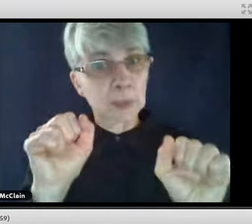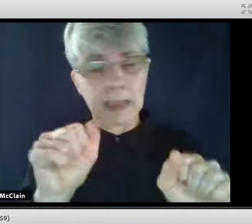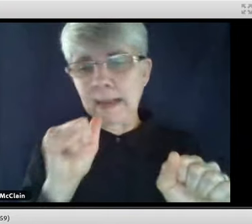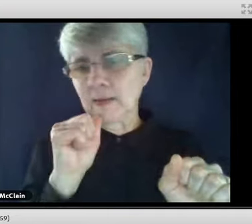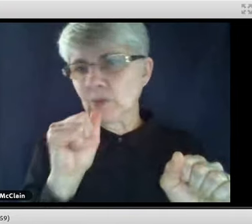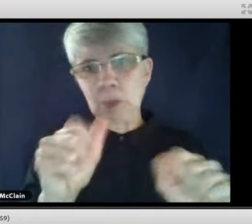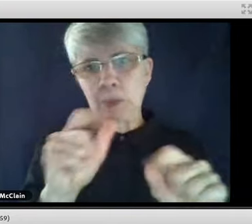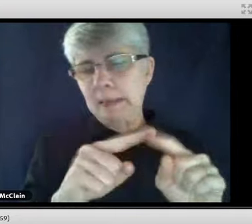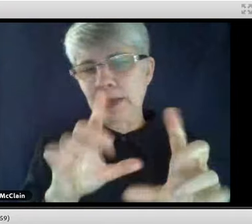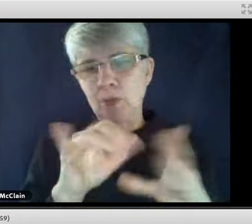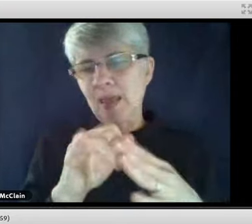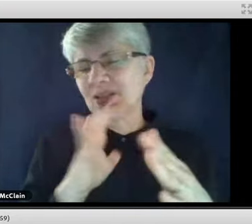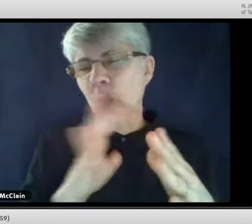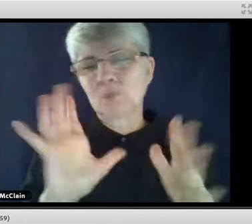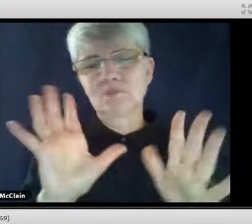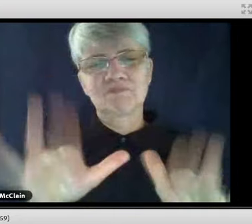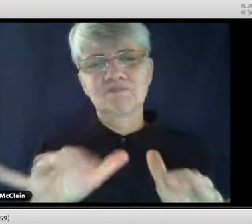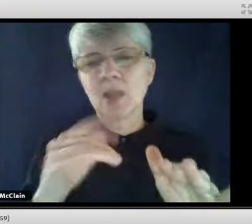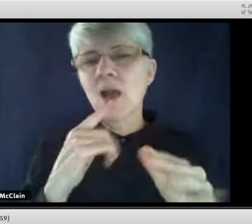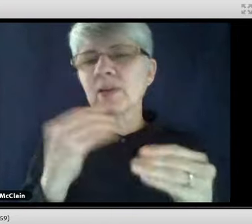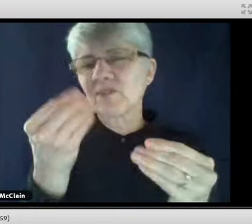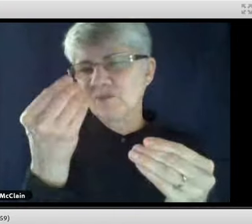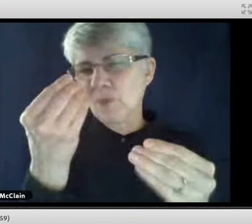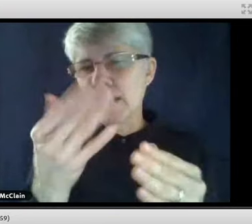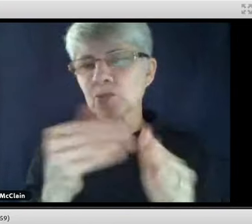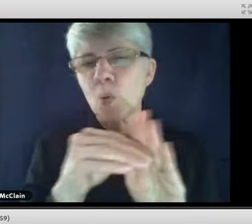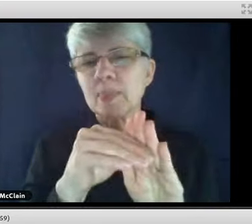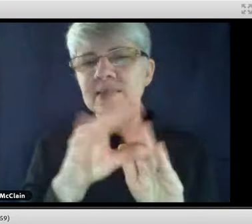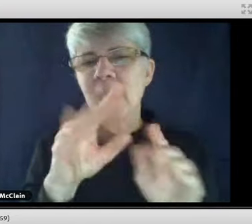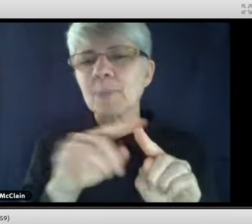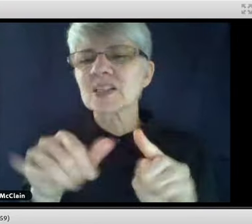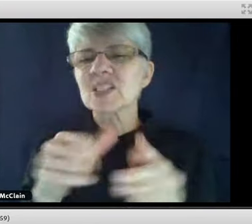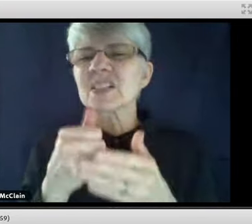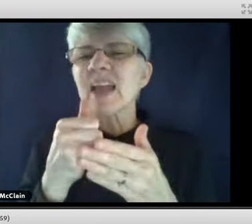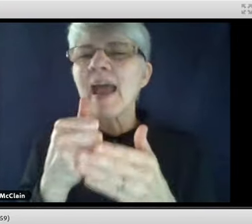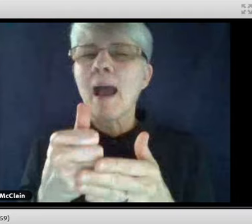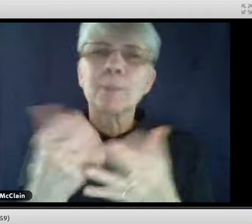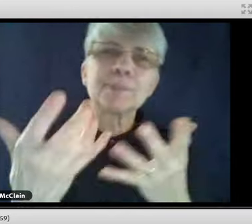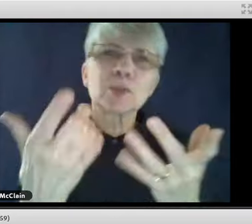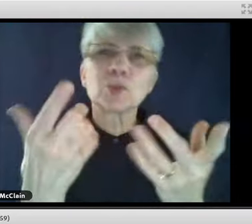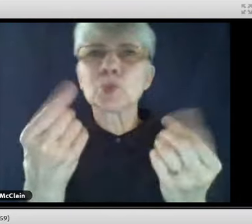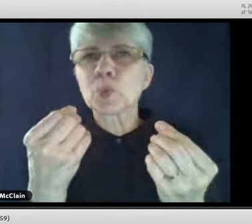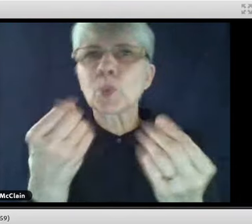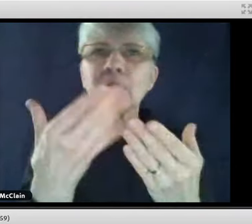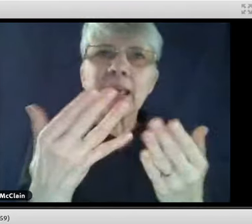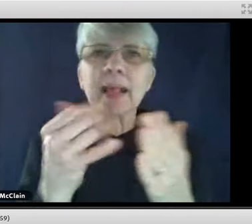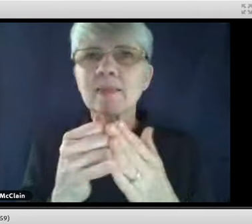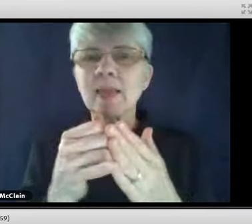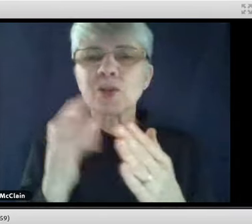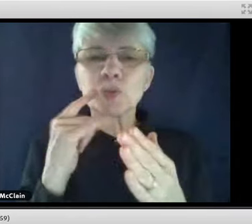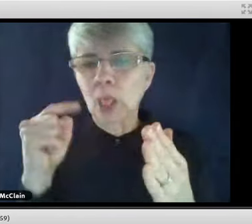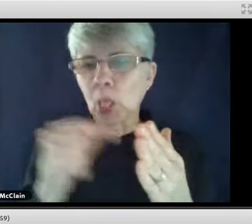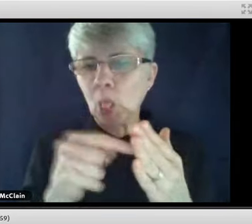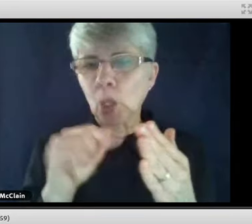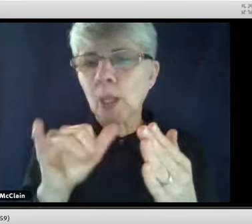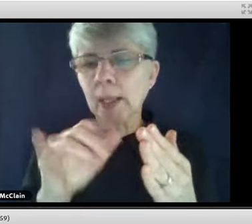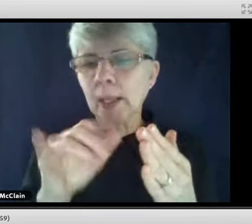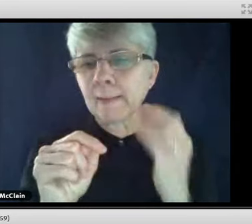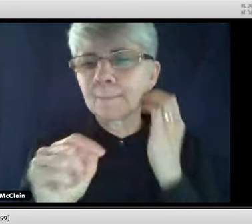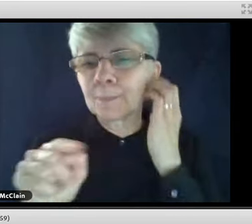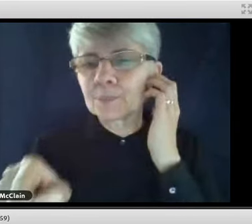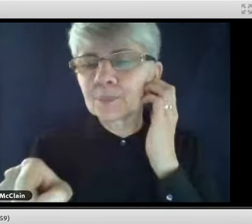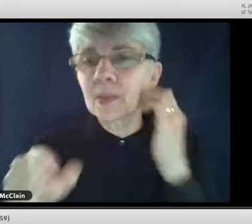can't do this, don't worry about it. I'm going to give you the information on the slide, but this is just kind of a helpful, thing so that you can refer to